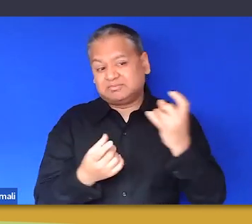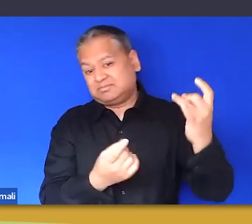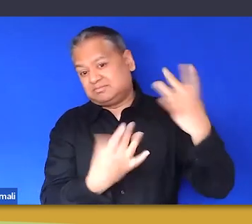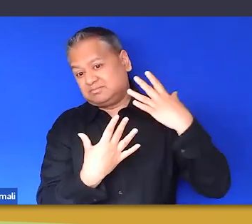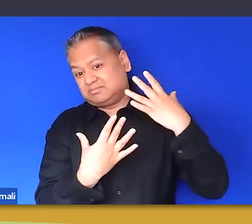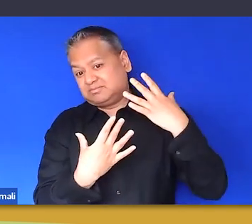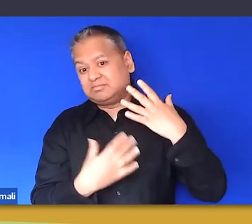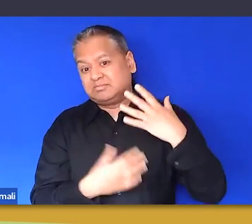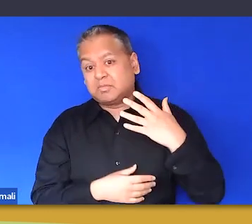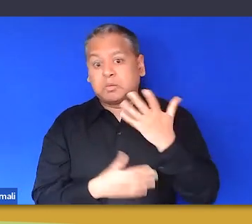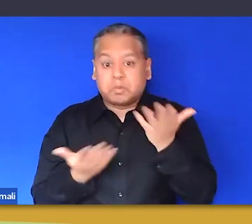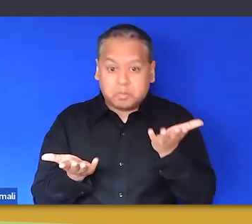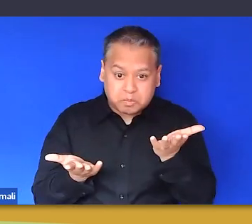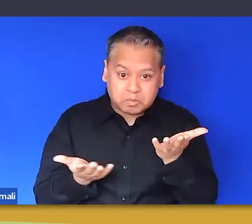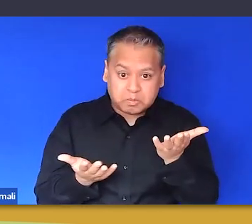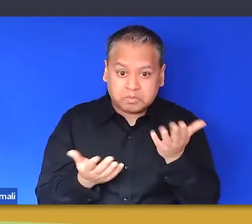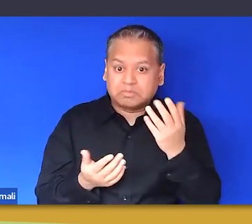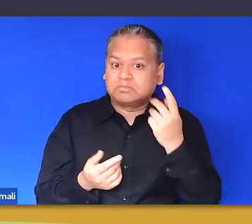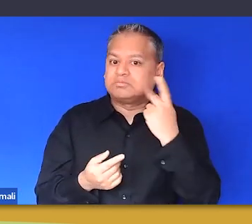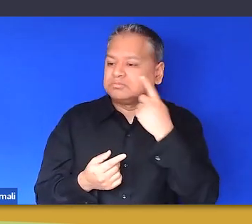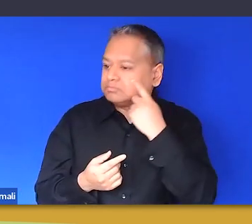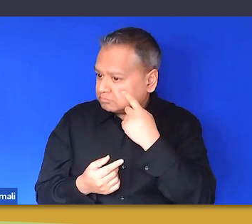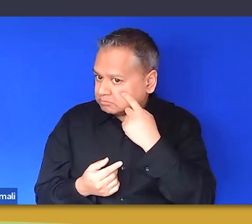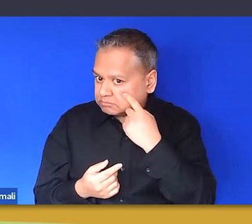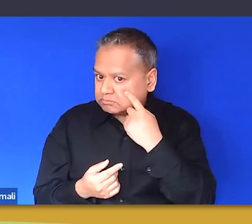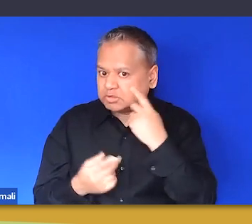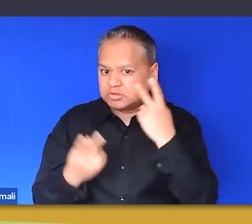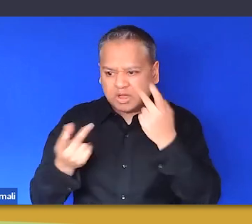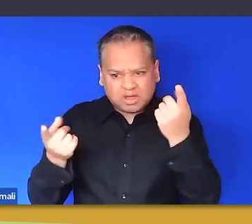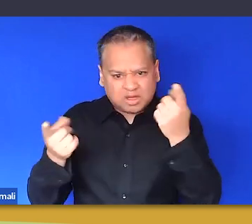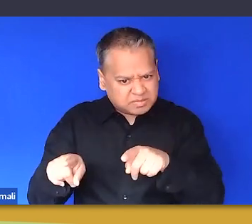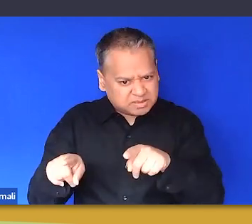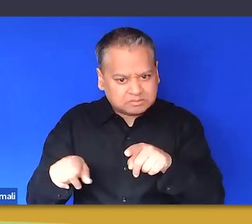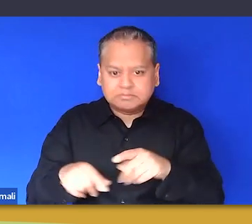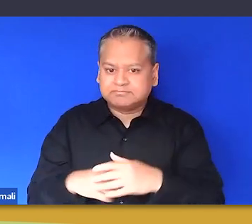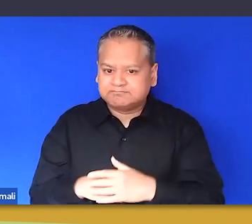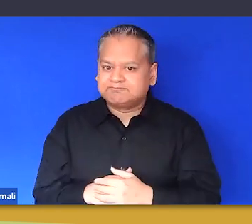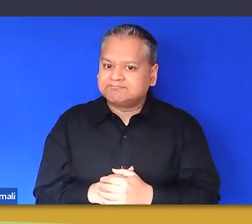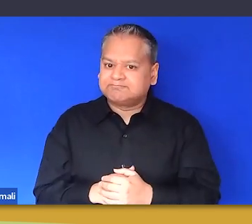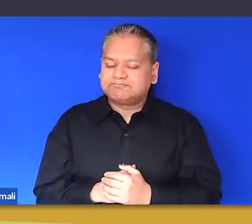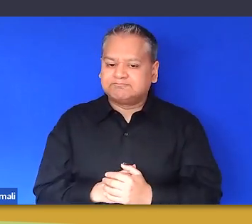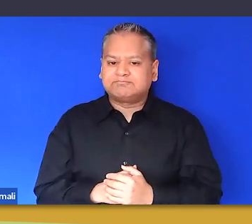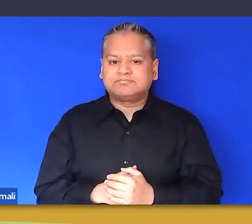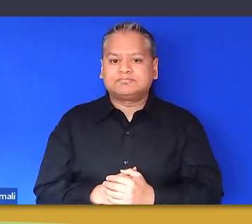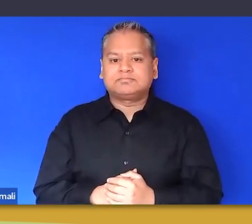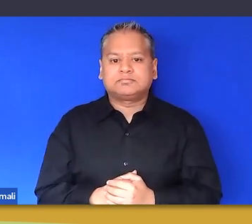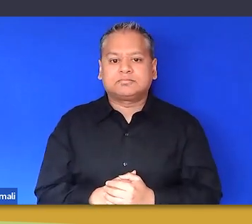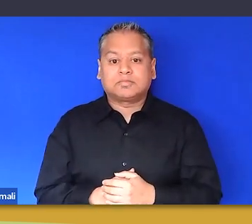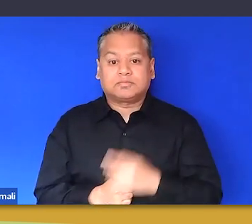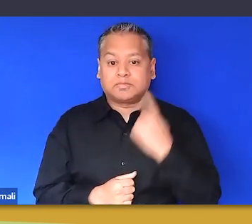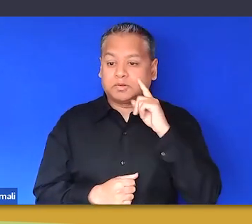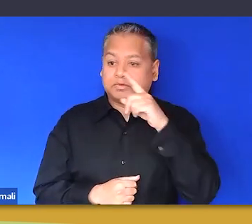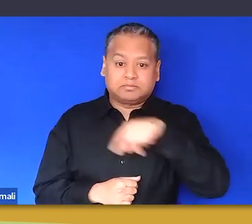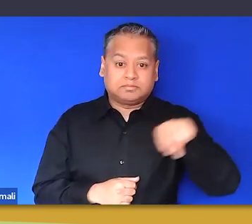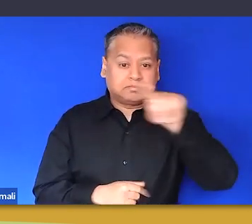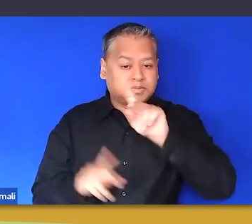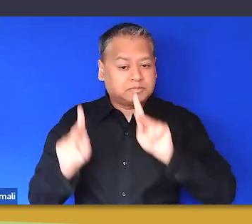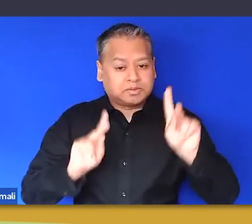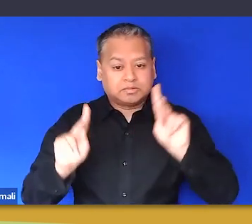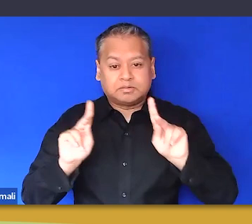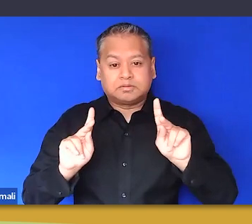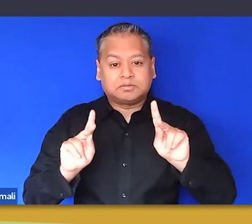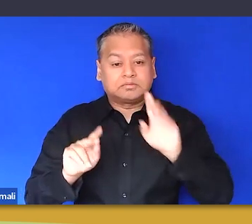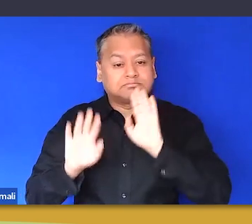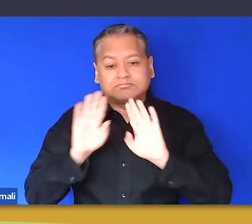witnessed it. Those numbers may be shocking for some, but for these communities, it's just another reminder of the daily